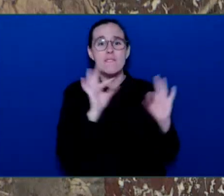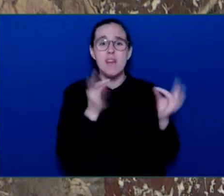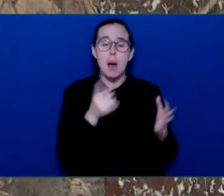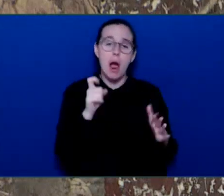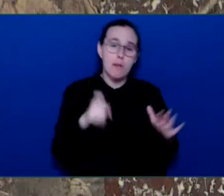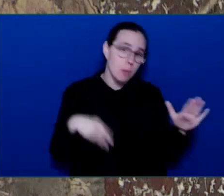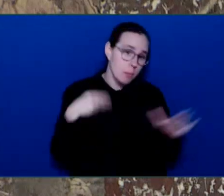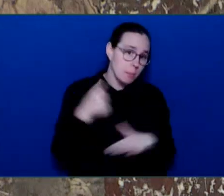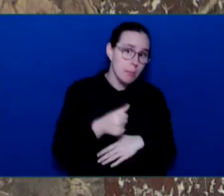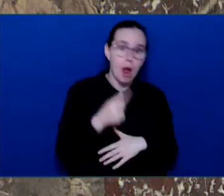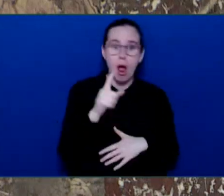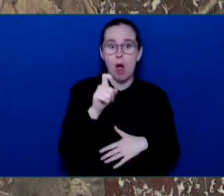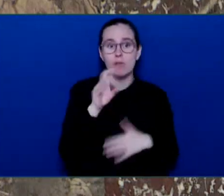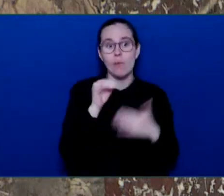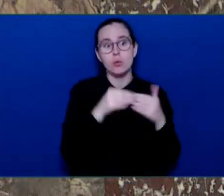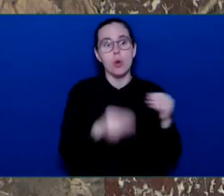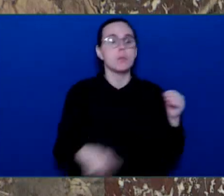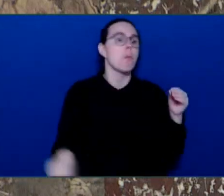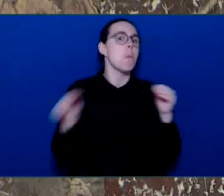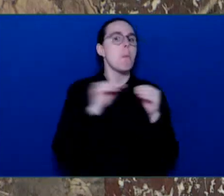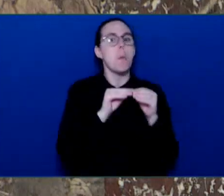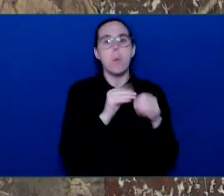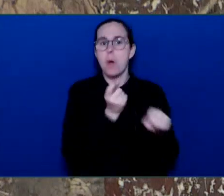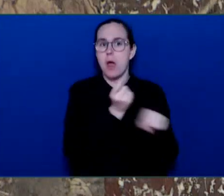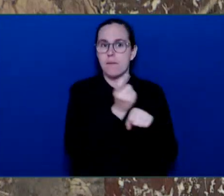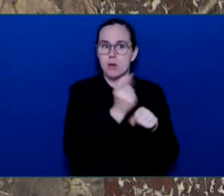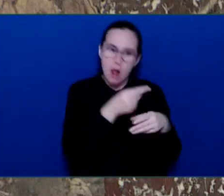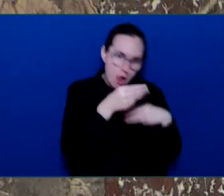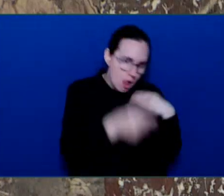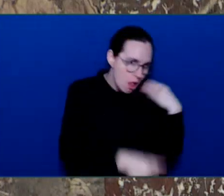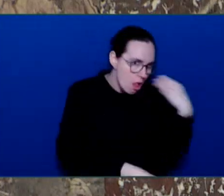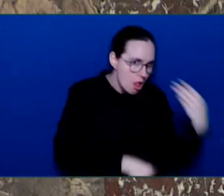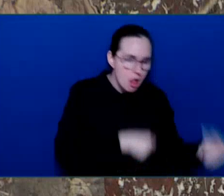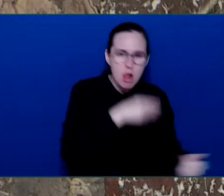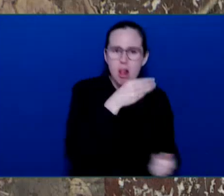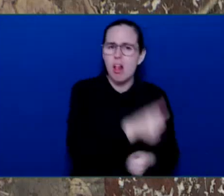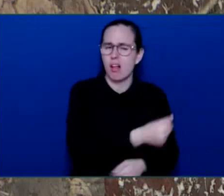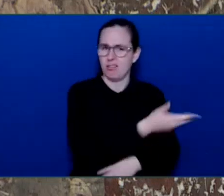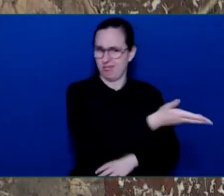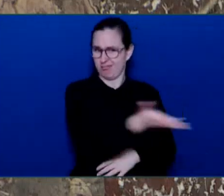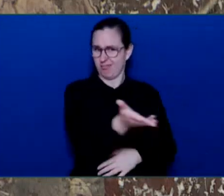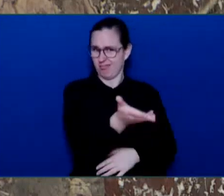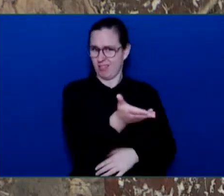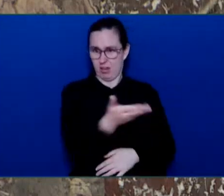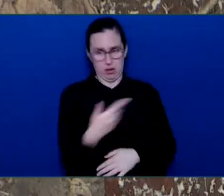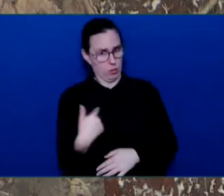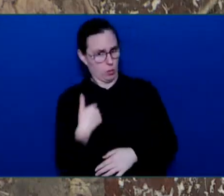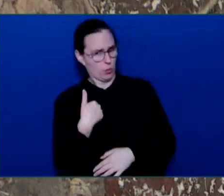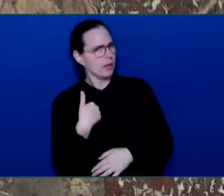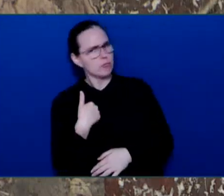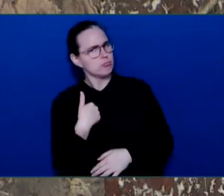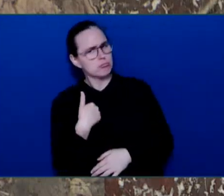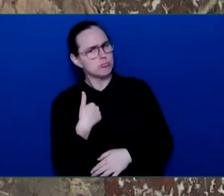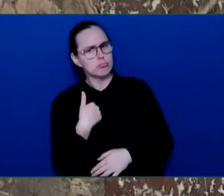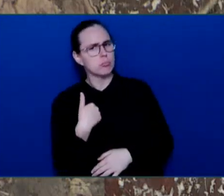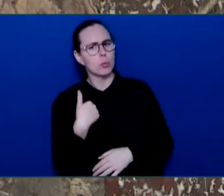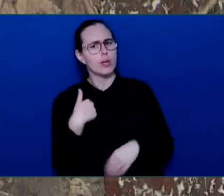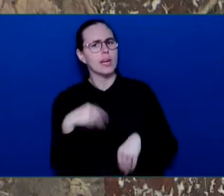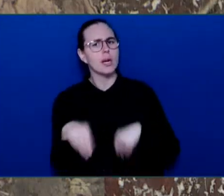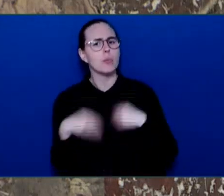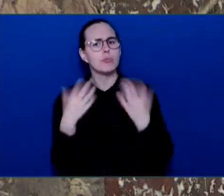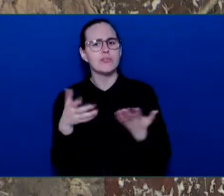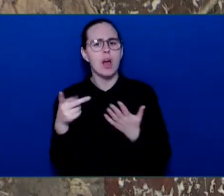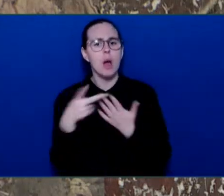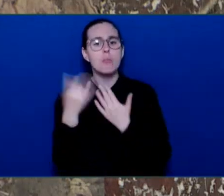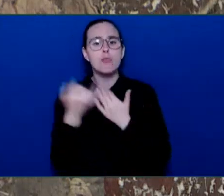economy, including 450 amazing family-supporting jobs in Maple Ridge. and a long line of other proponents that want to